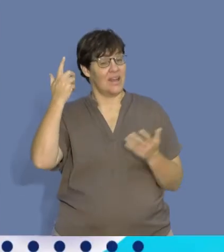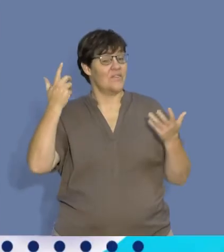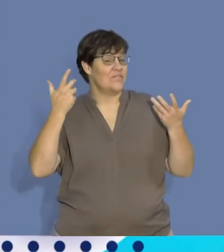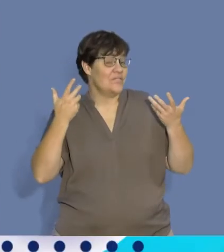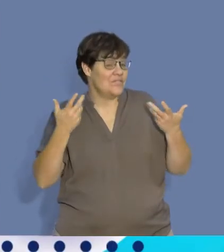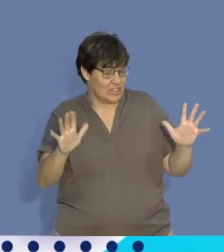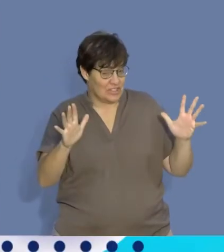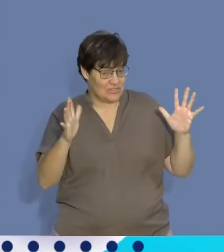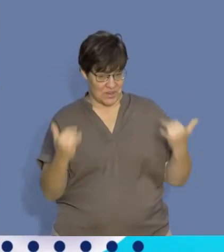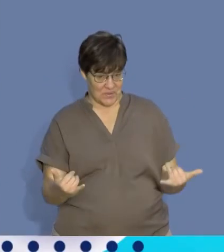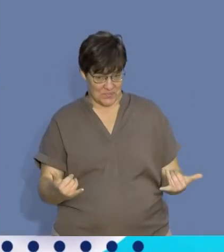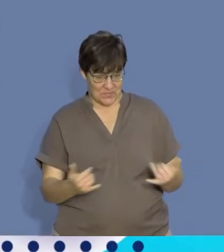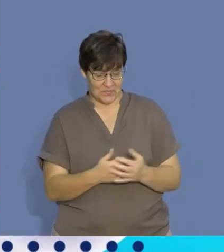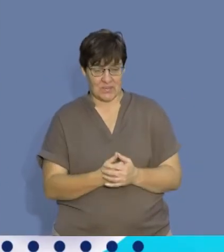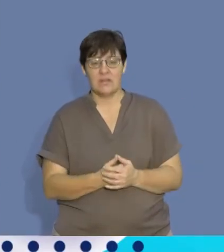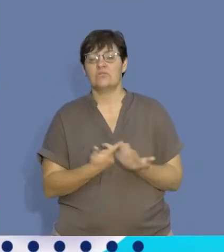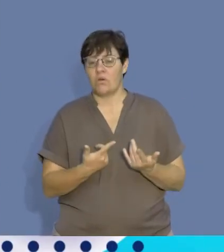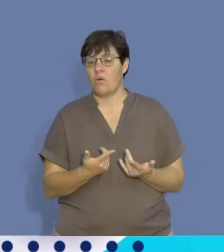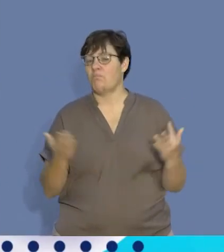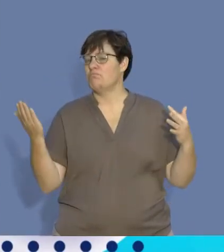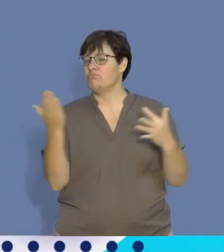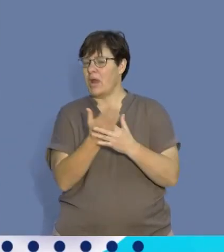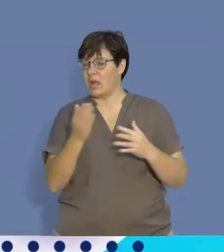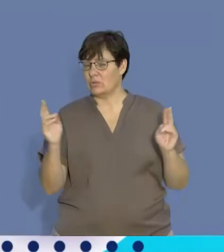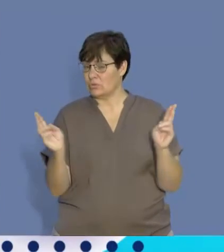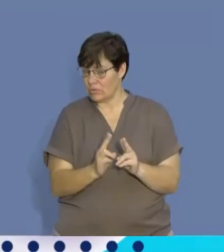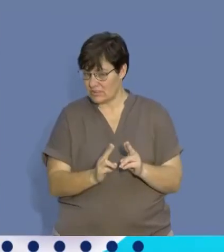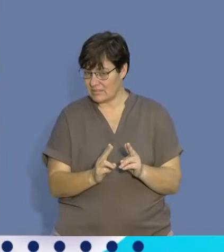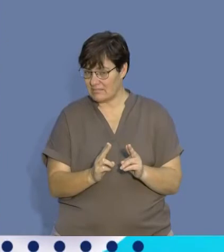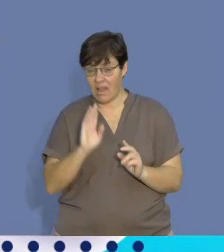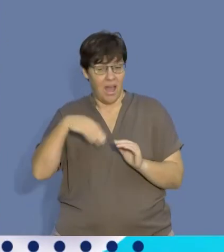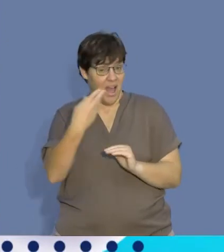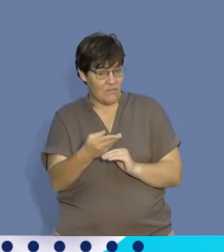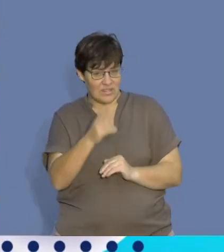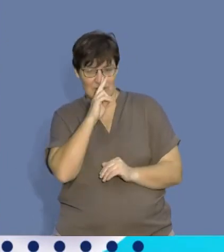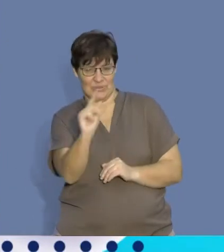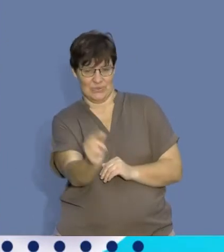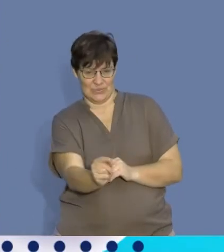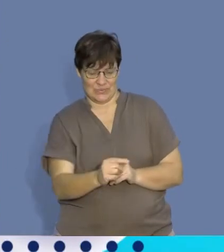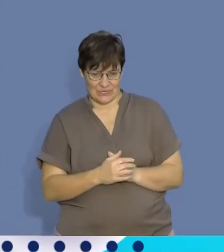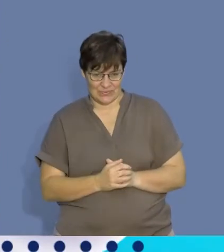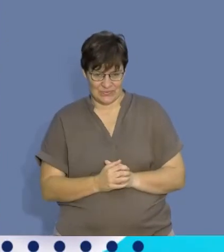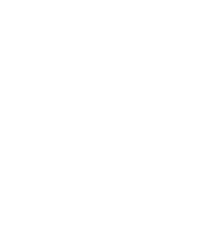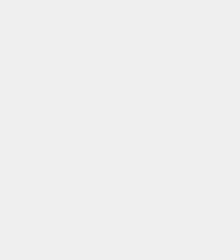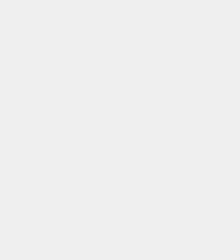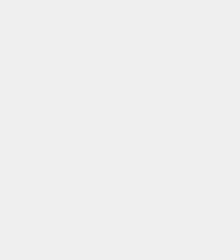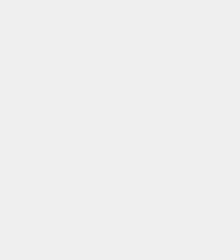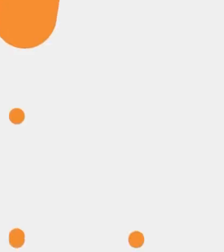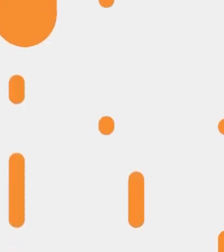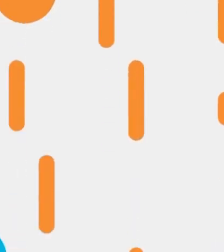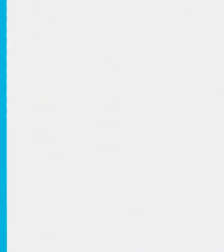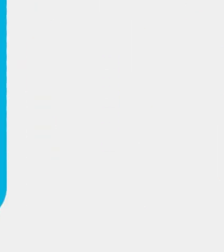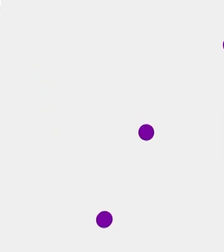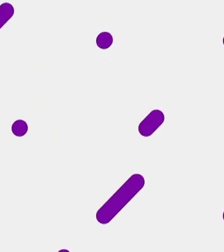I think that is enough information for now, so we're going to take a short break, and I'll see you in a couple of